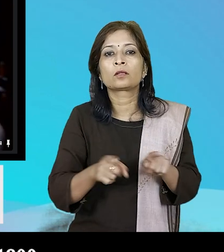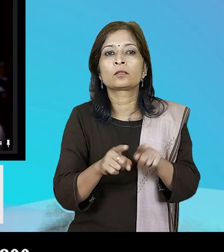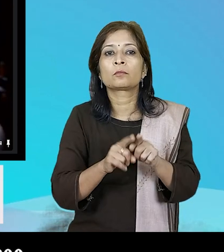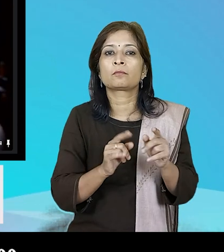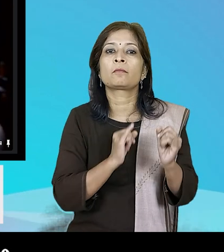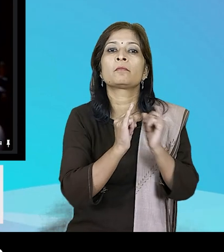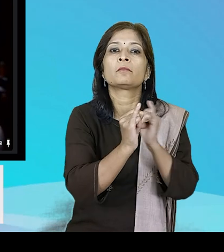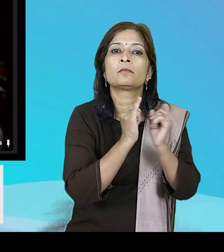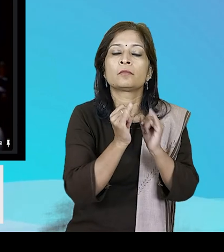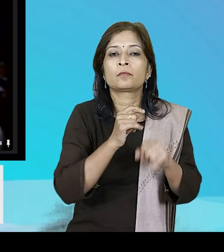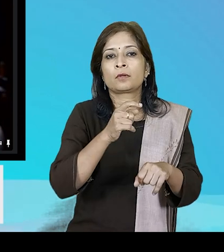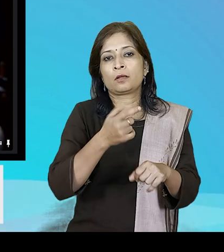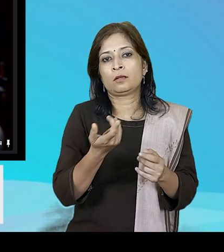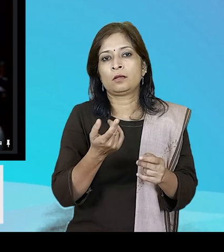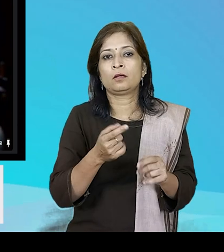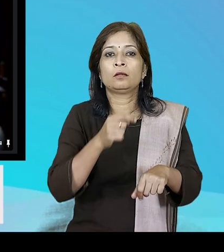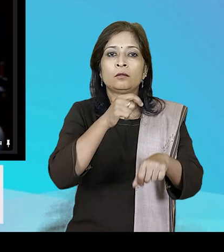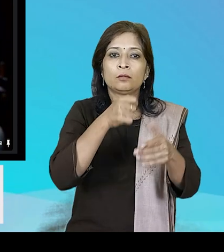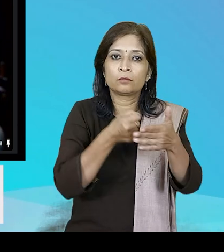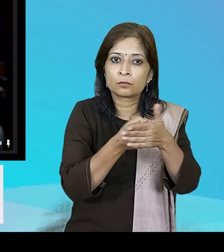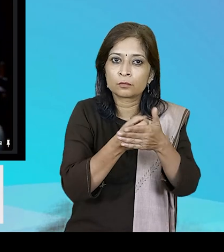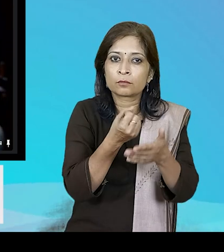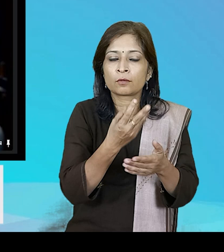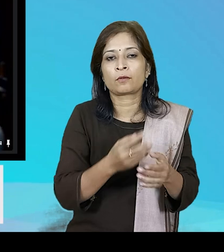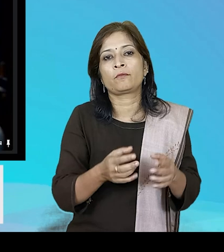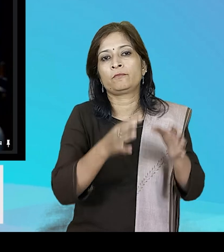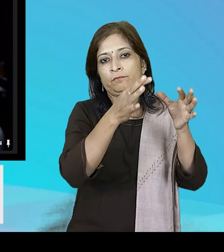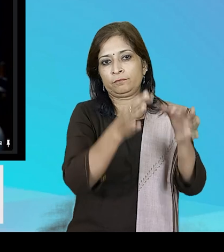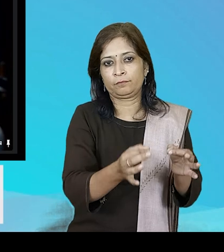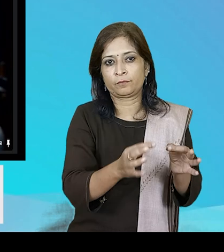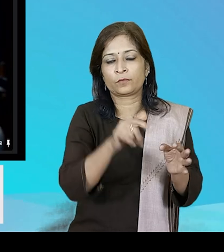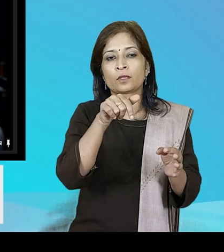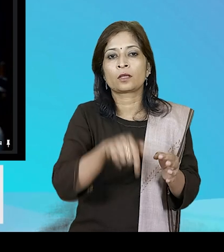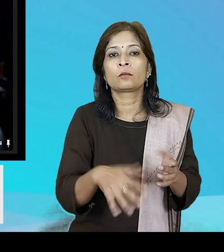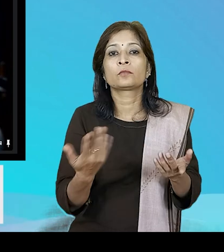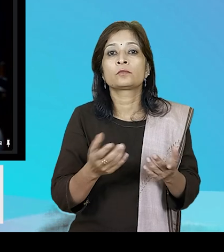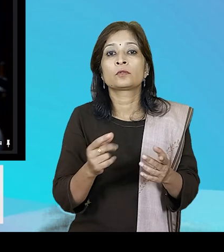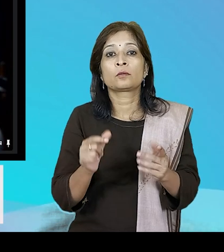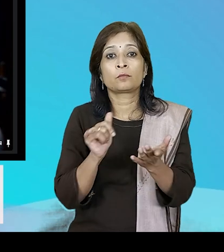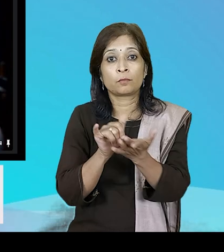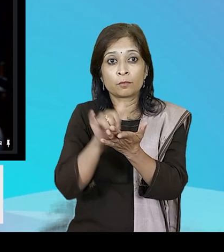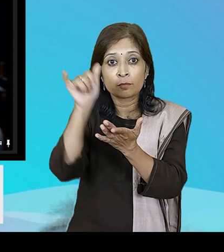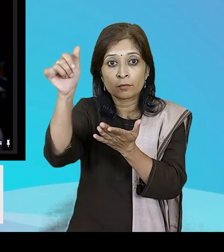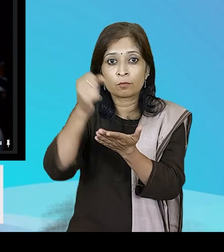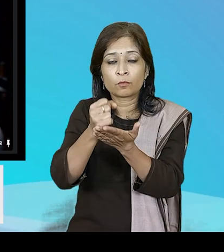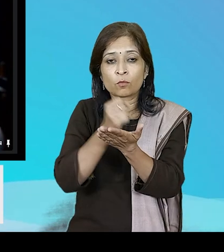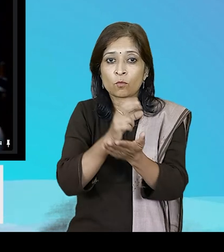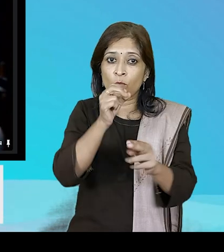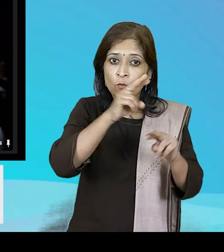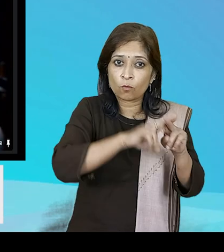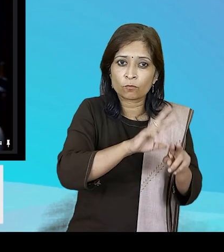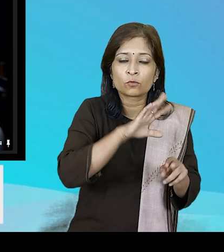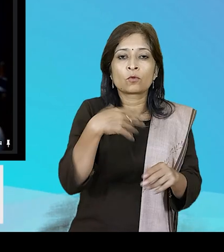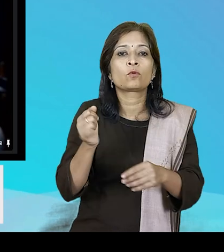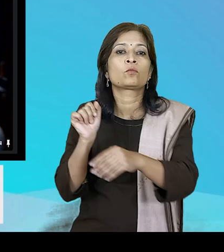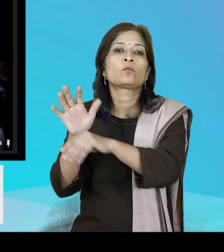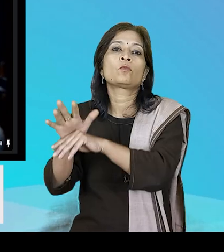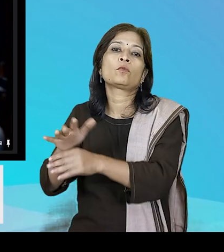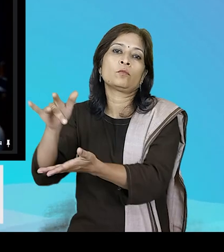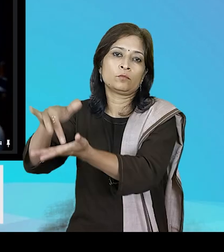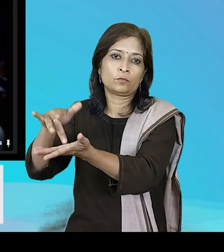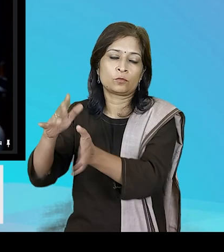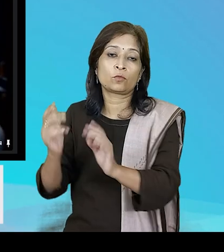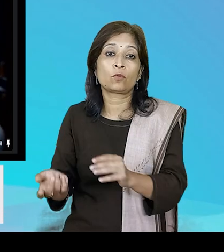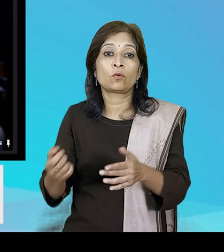an appointment. You will get an appointment for either a passport seva kendras or a post office passport seva kendra. And you